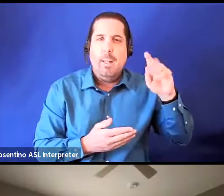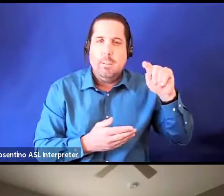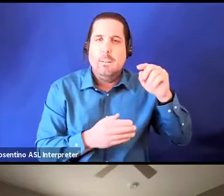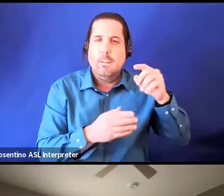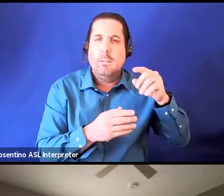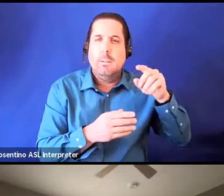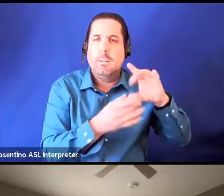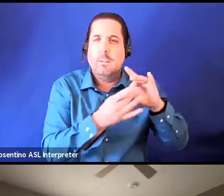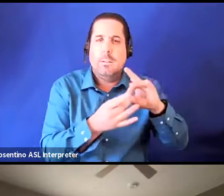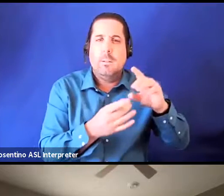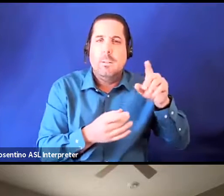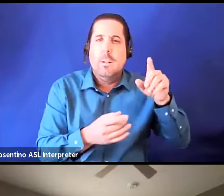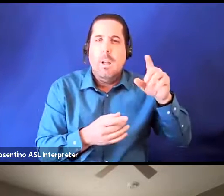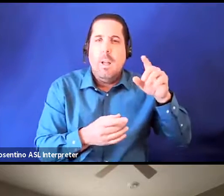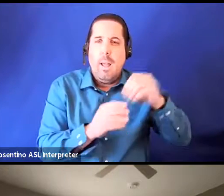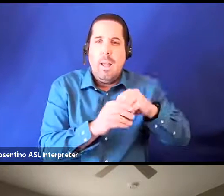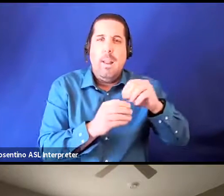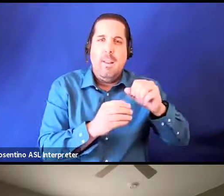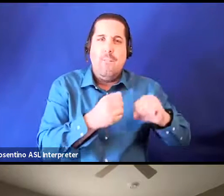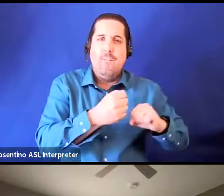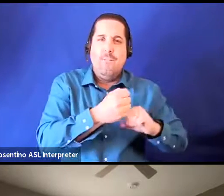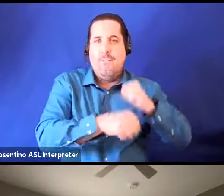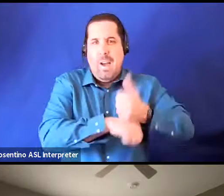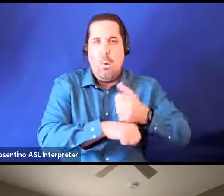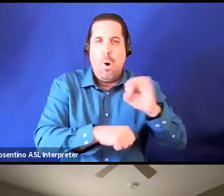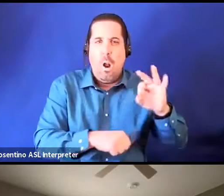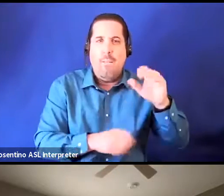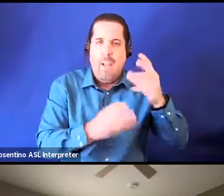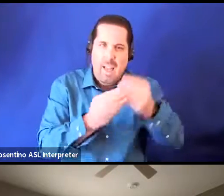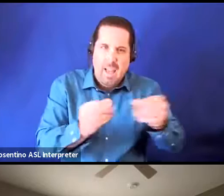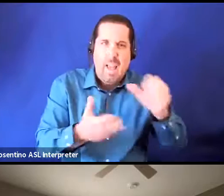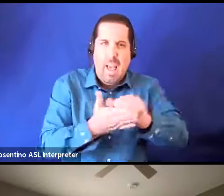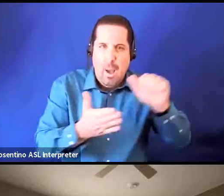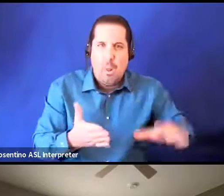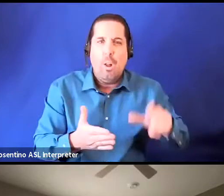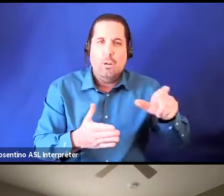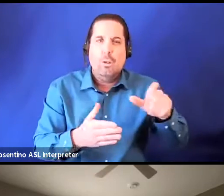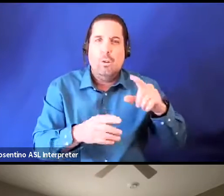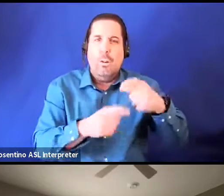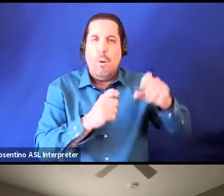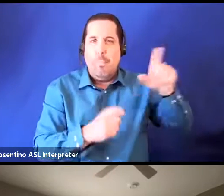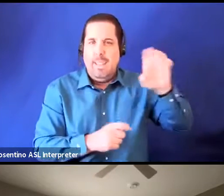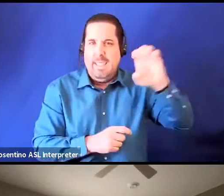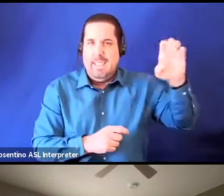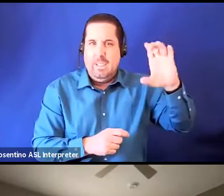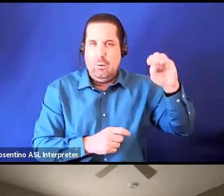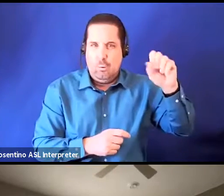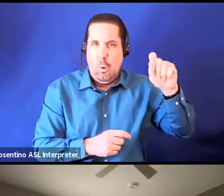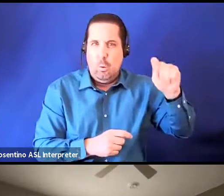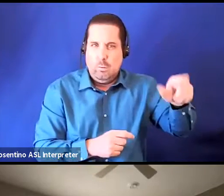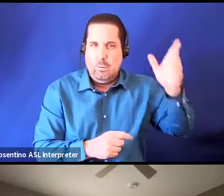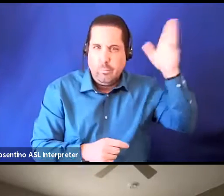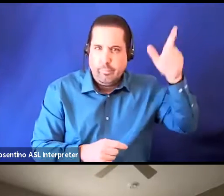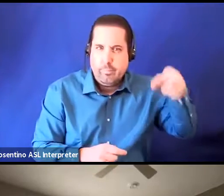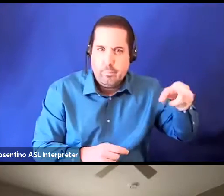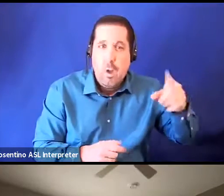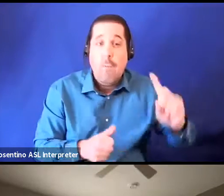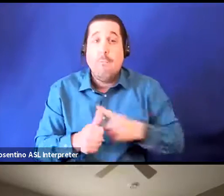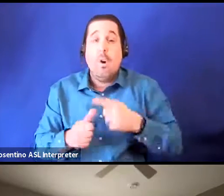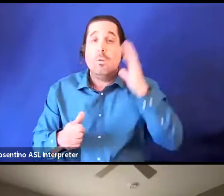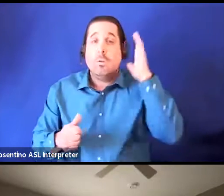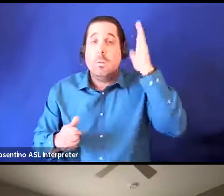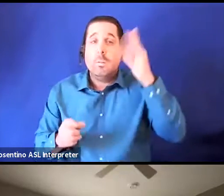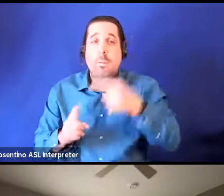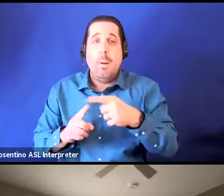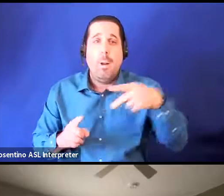Abolition and is calling us from the East Coast. And last, but probably first to speak, will be